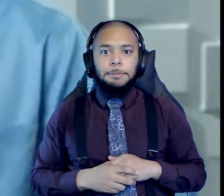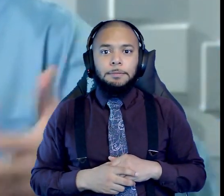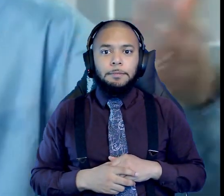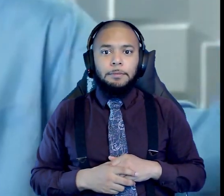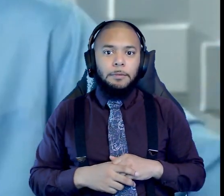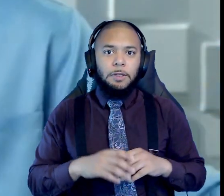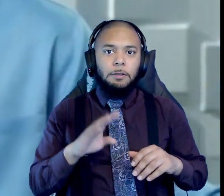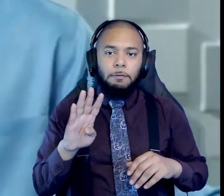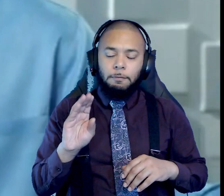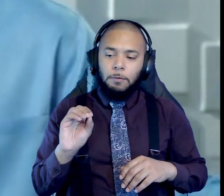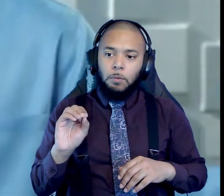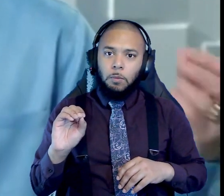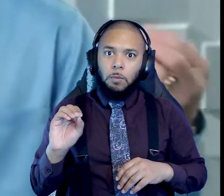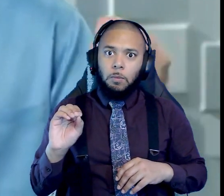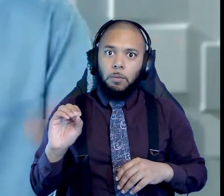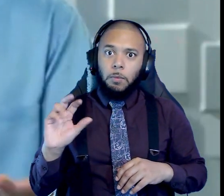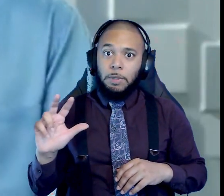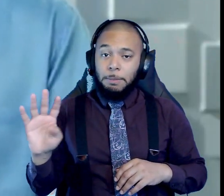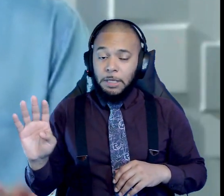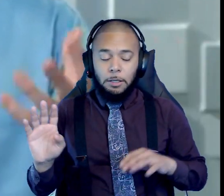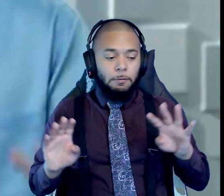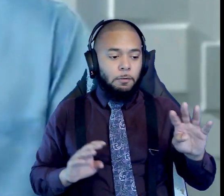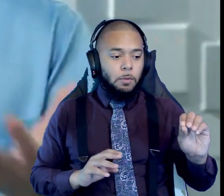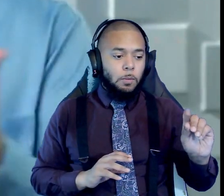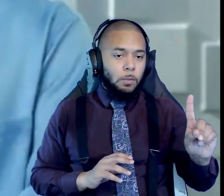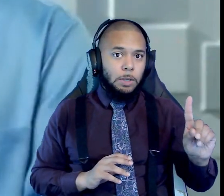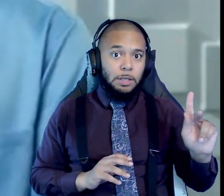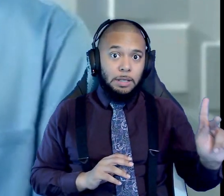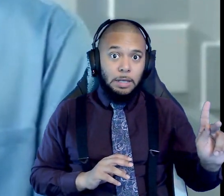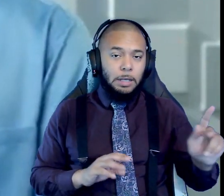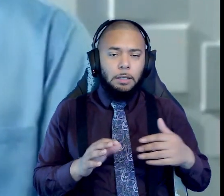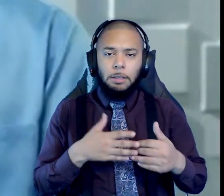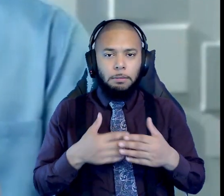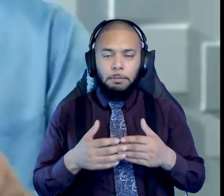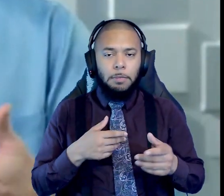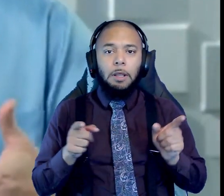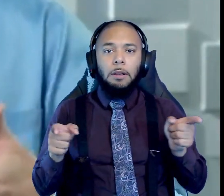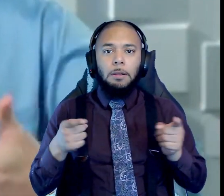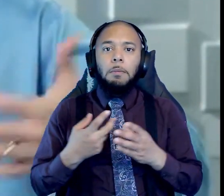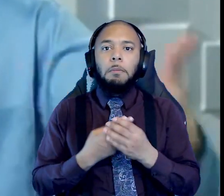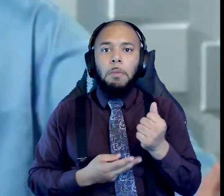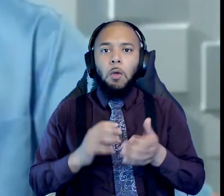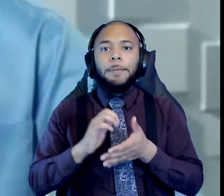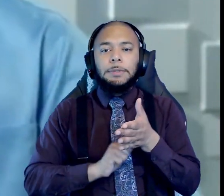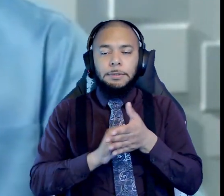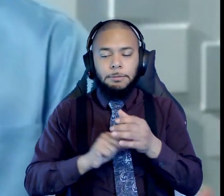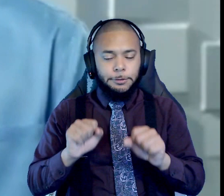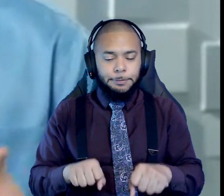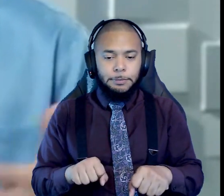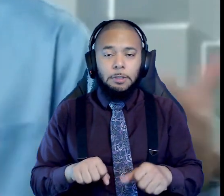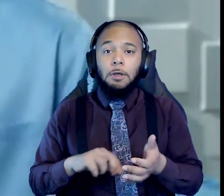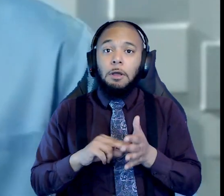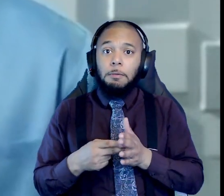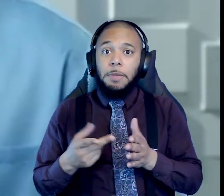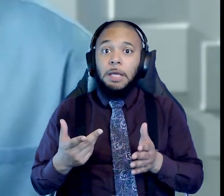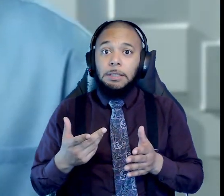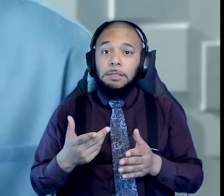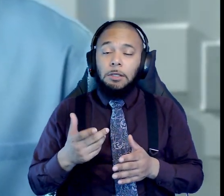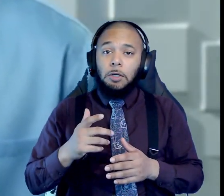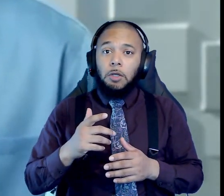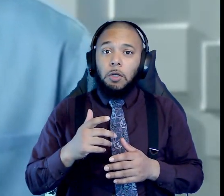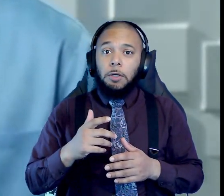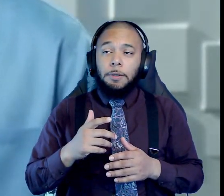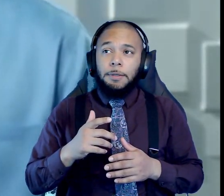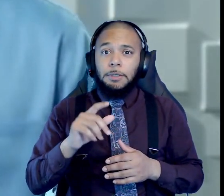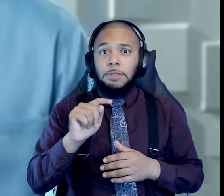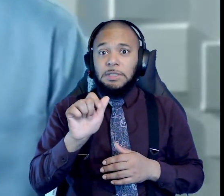403 B or 401 K that can be tax deductible which means at the end of the year when I'm filling out my tax